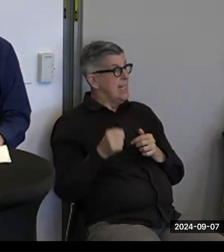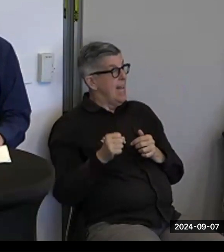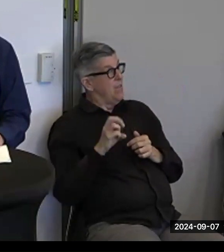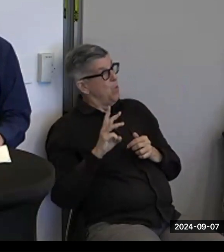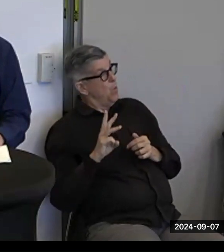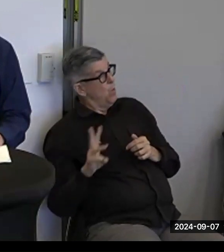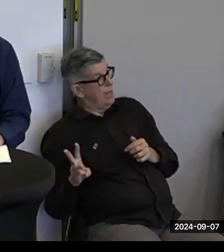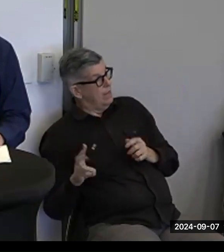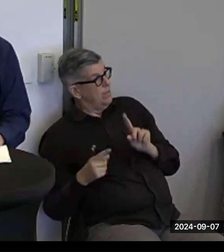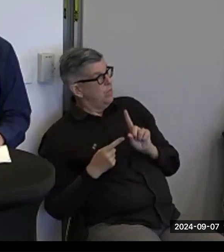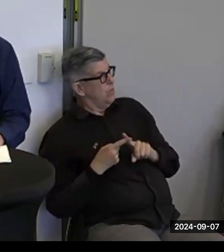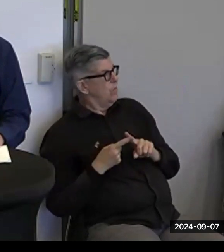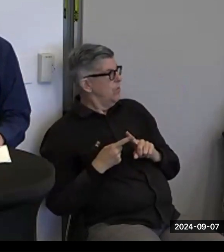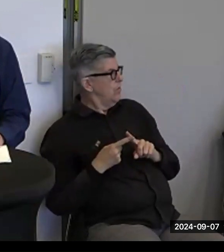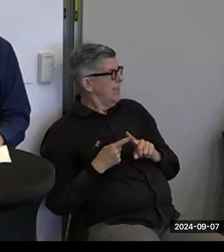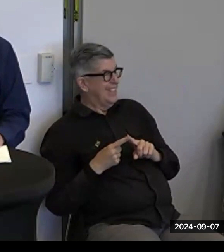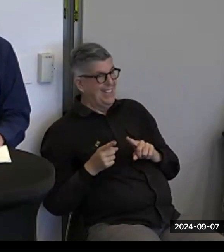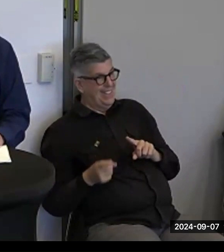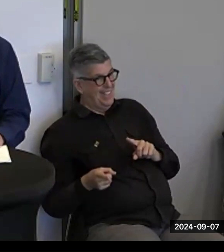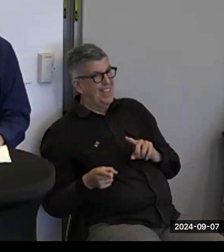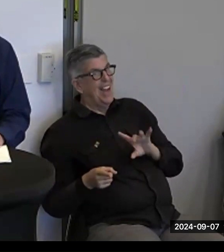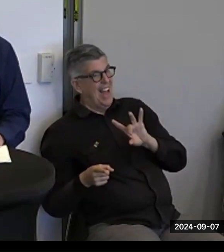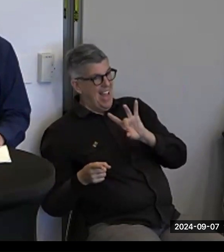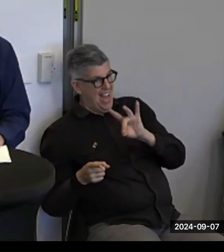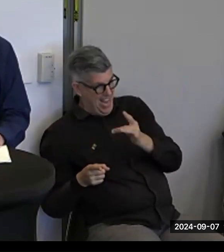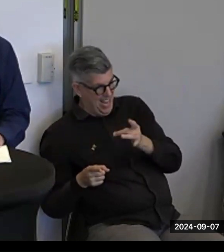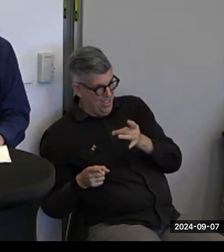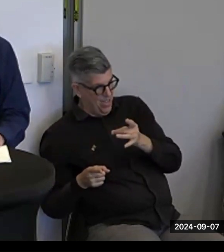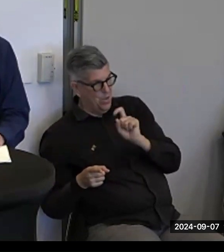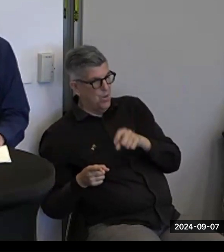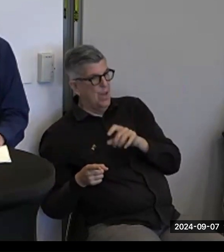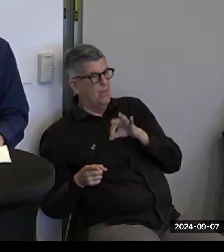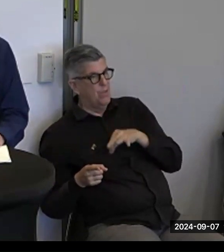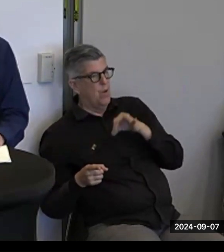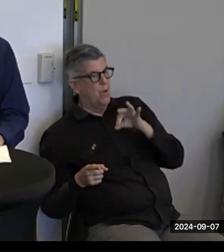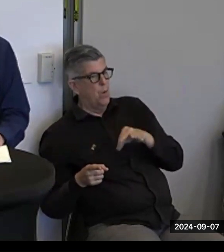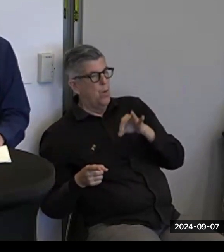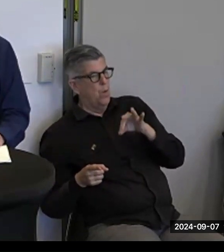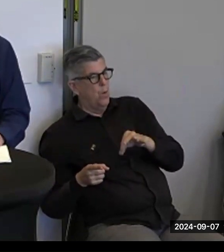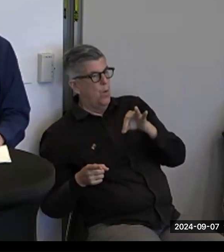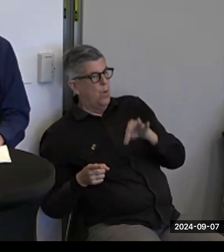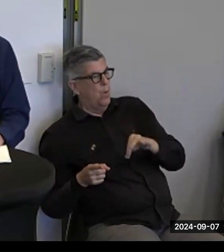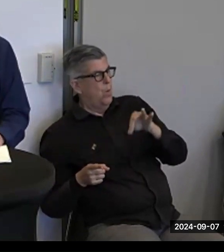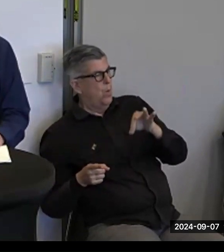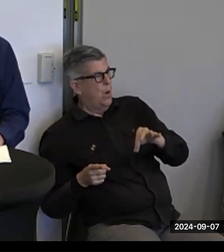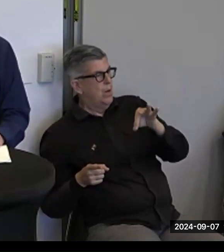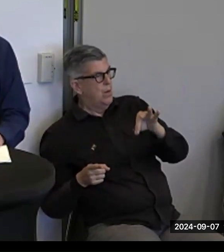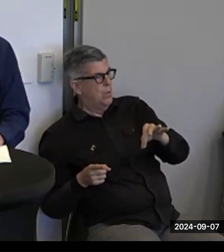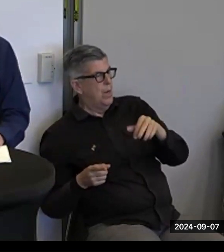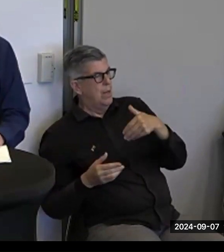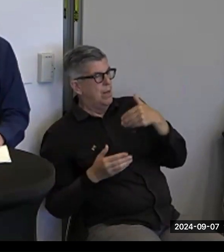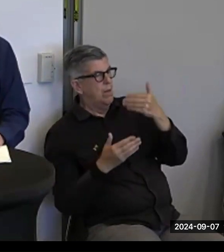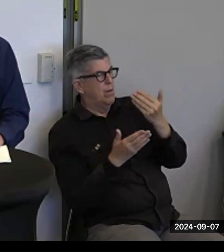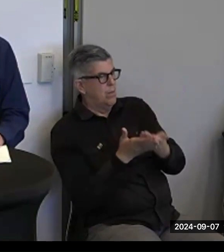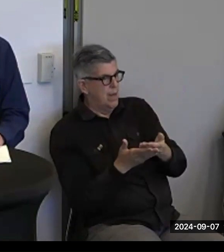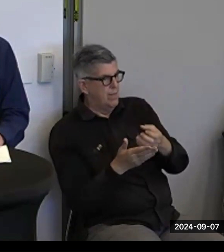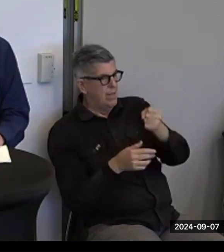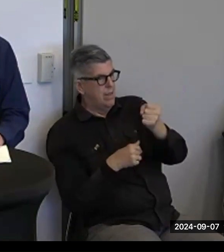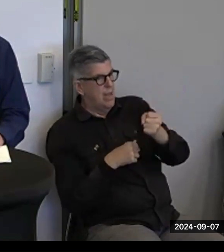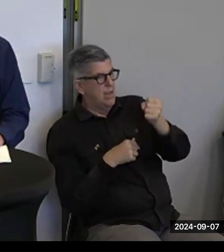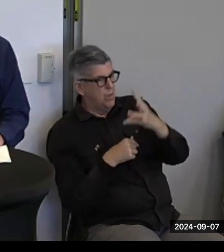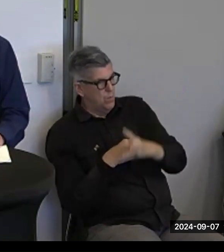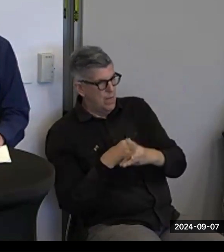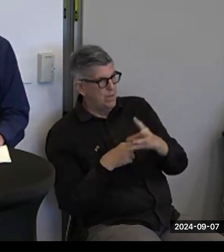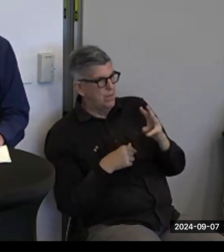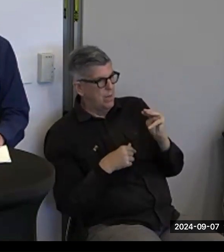southwest side of 8th, you actually have to walk a ways to the southwest along Market to actually get